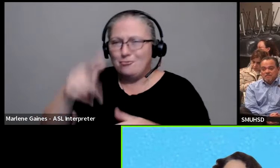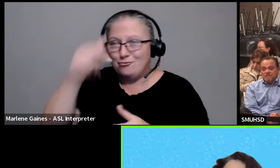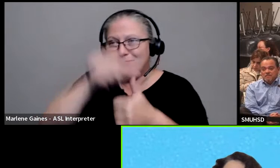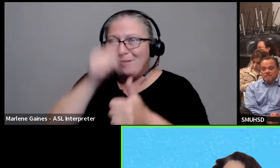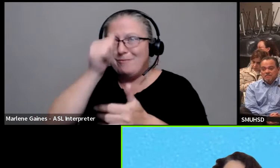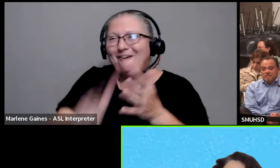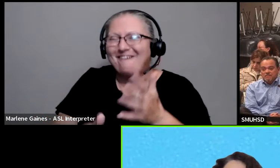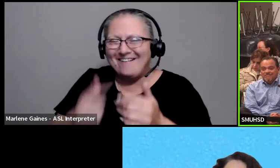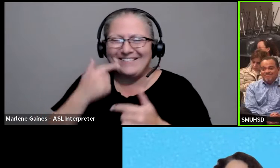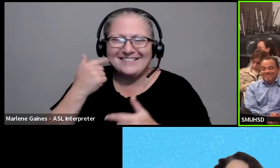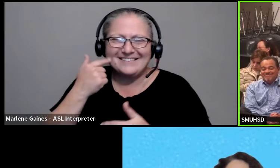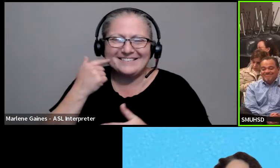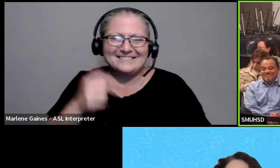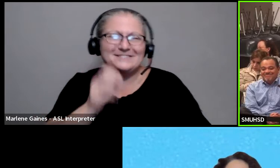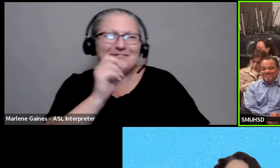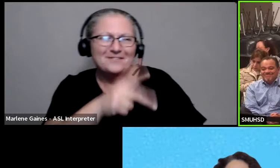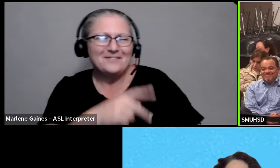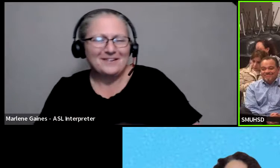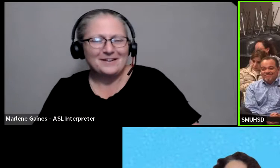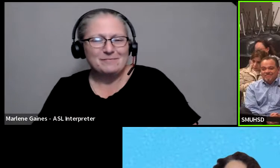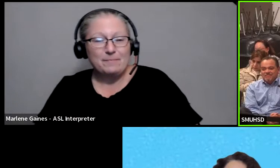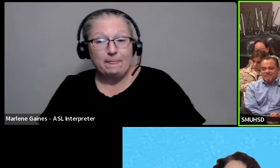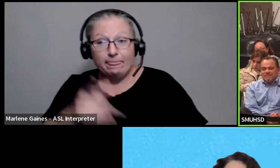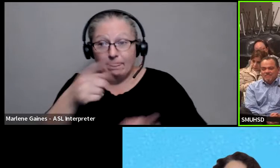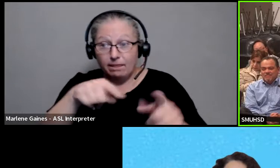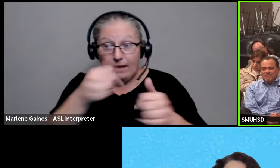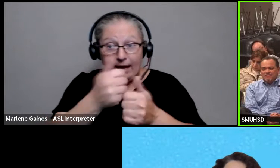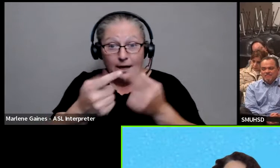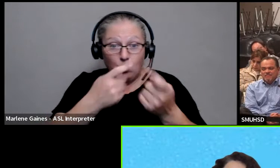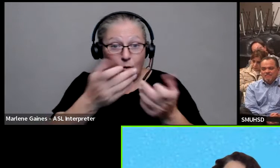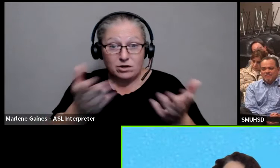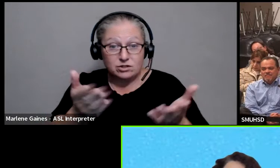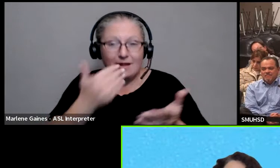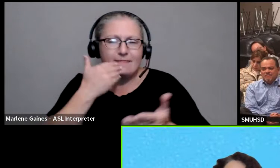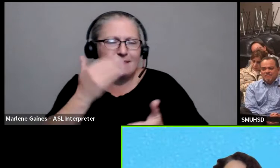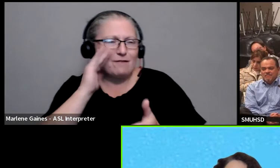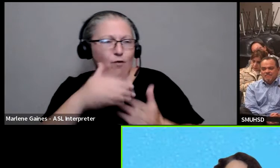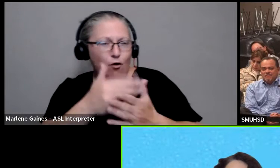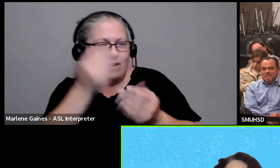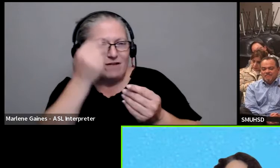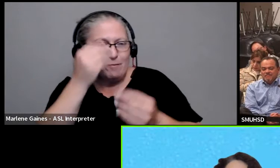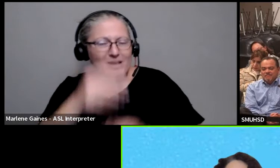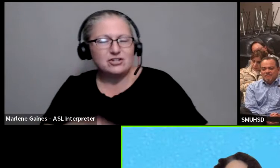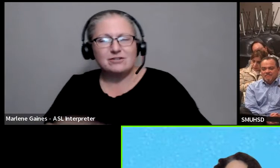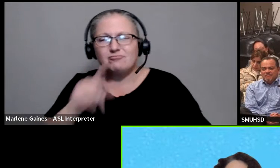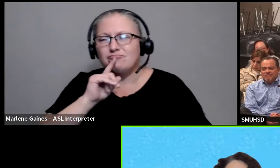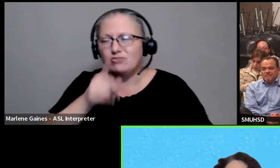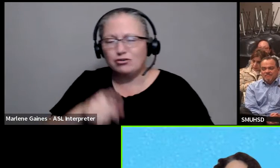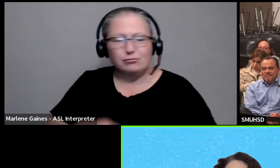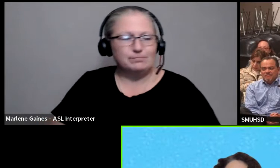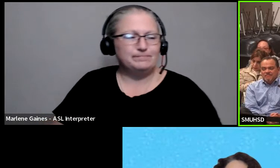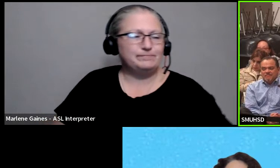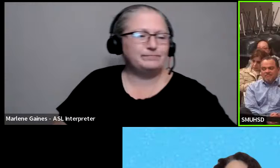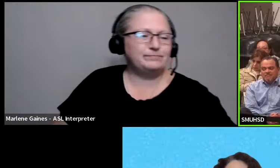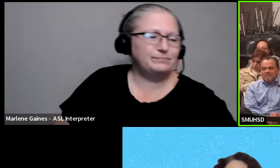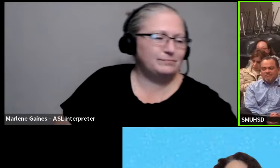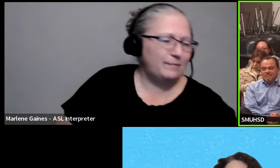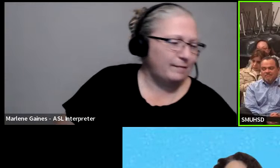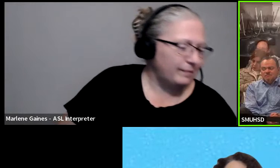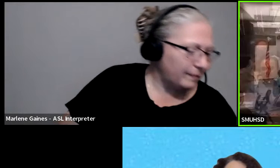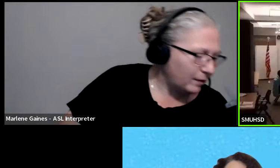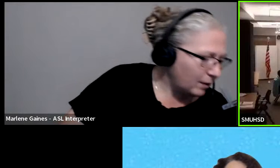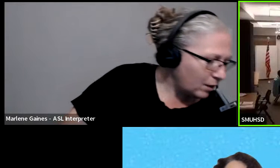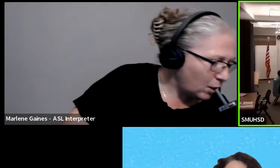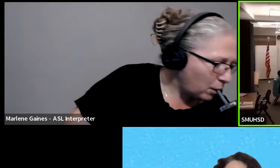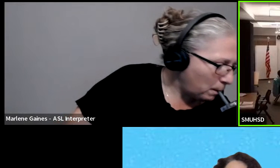everything. Okay. All right. Does anyone else have any questions? Thank you for all that info. Sure. I think for me, I'd like to